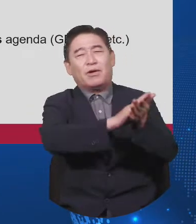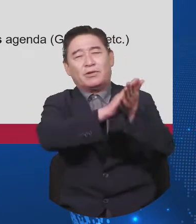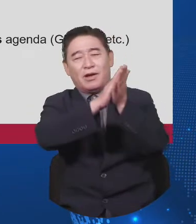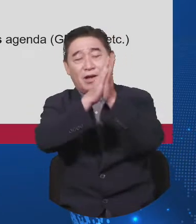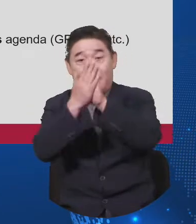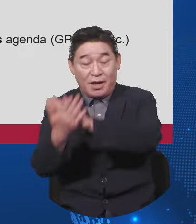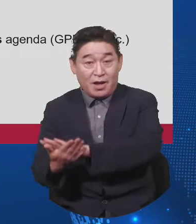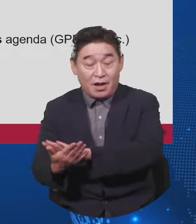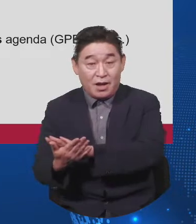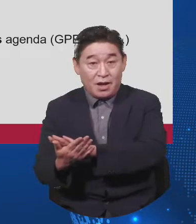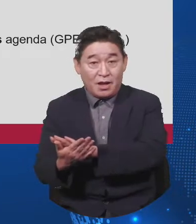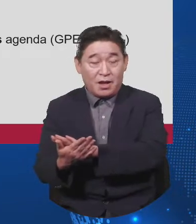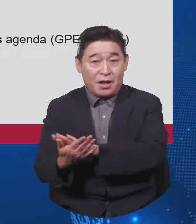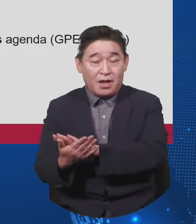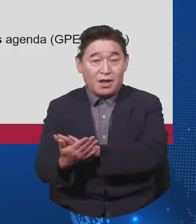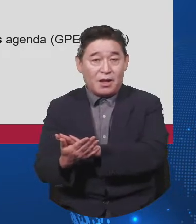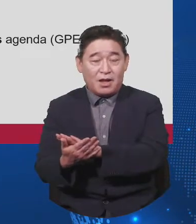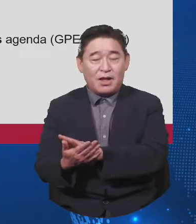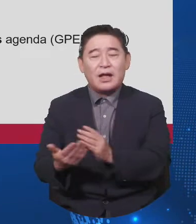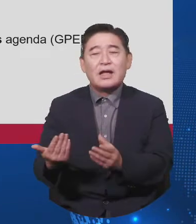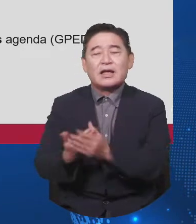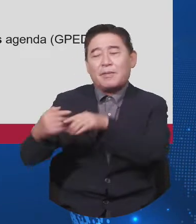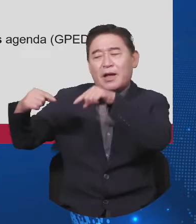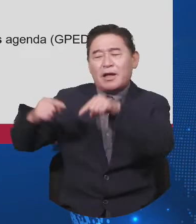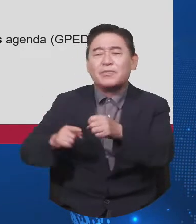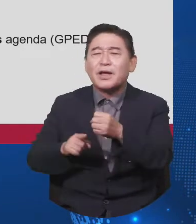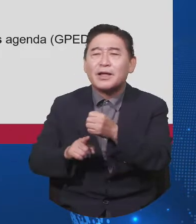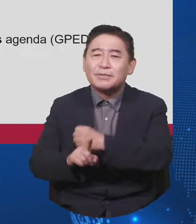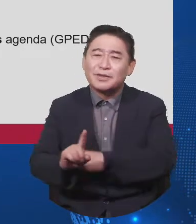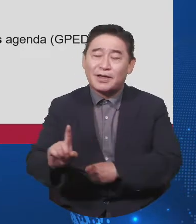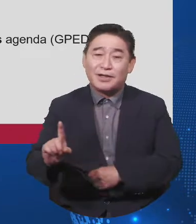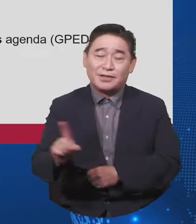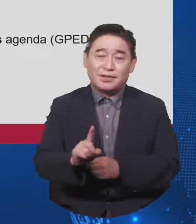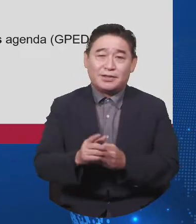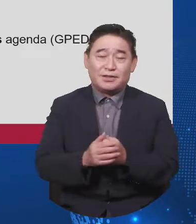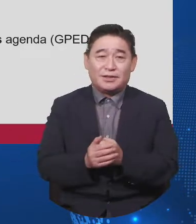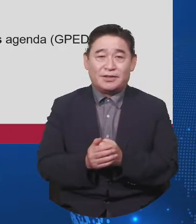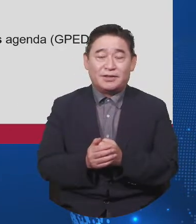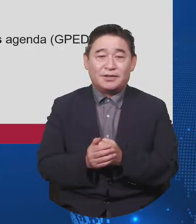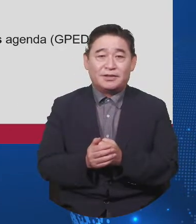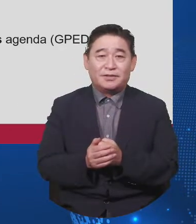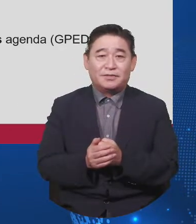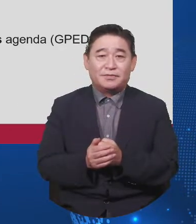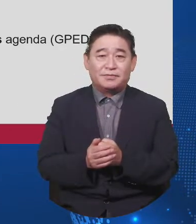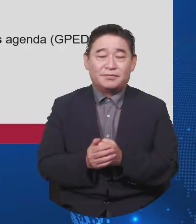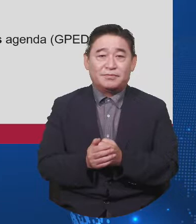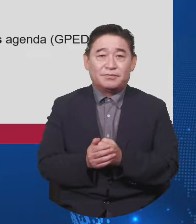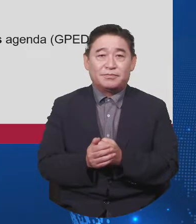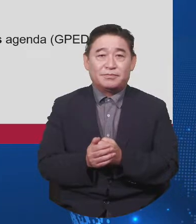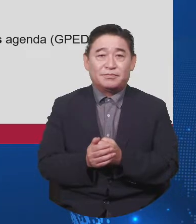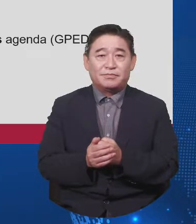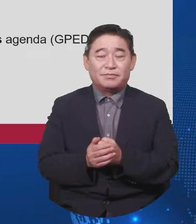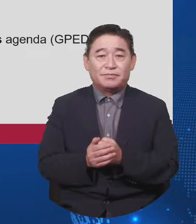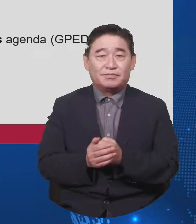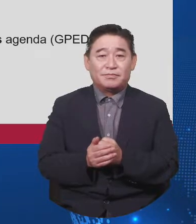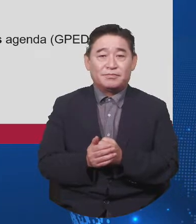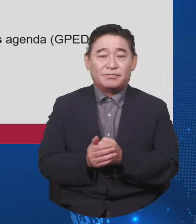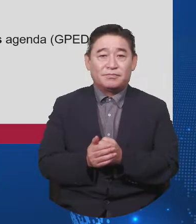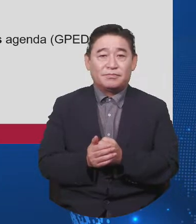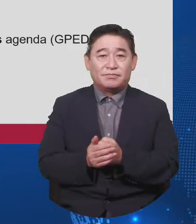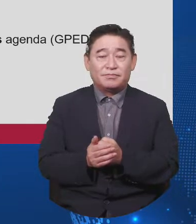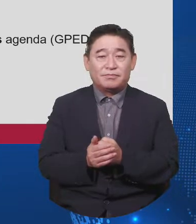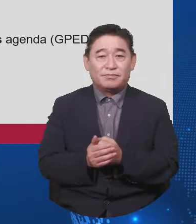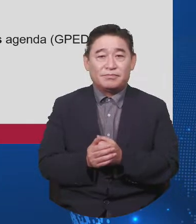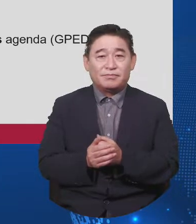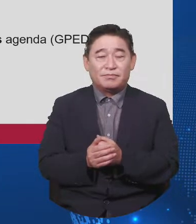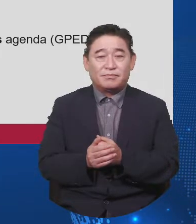development cooperation, I think we all know that measurement of what we are doing is always